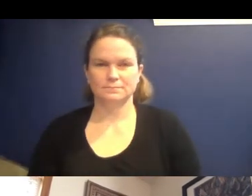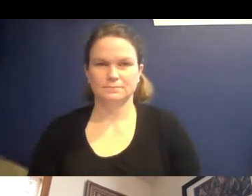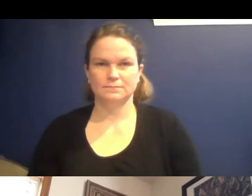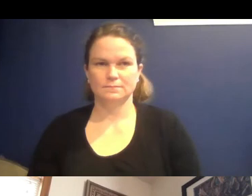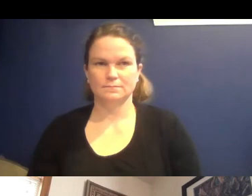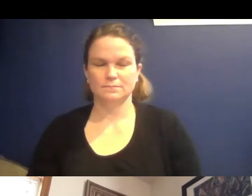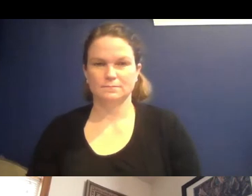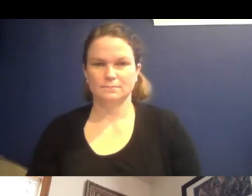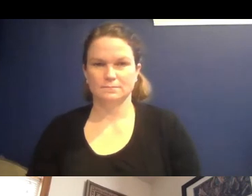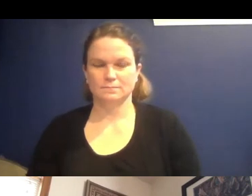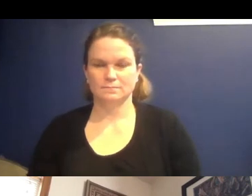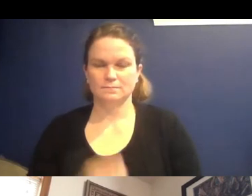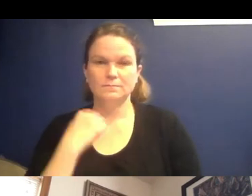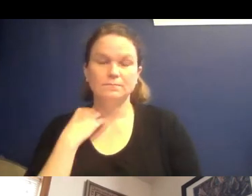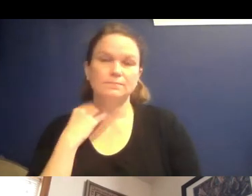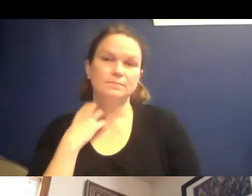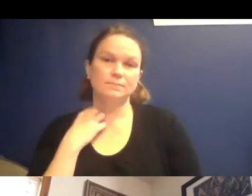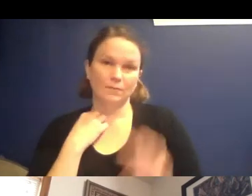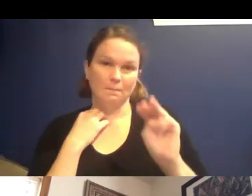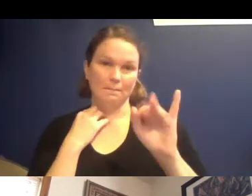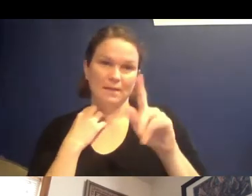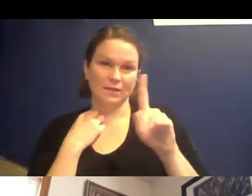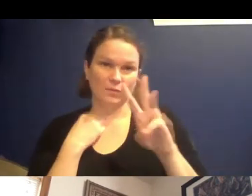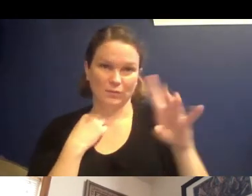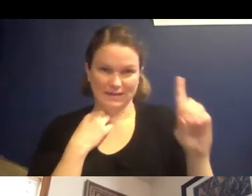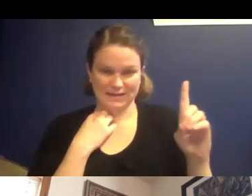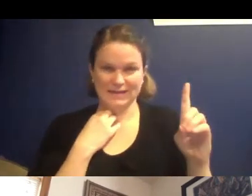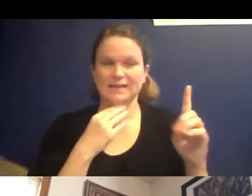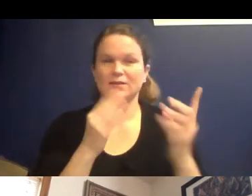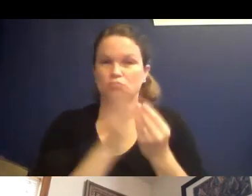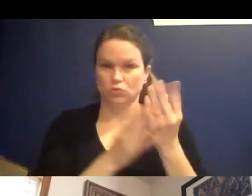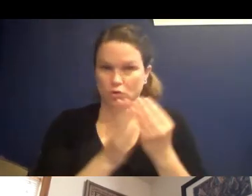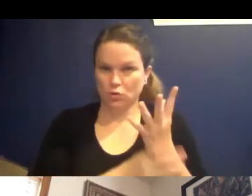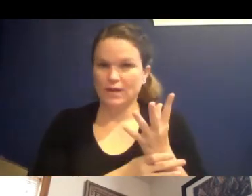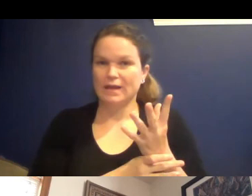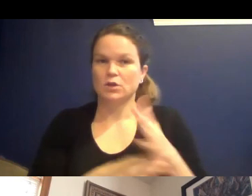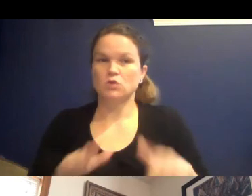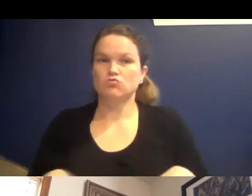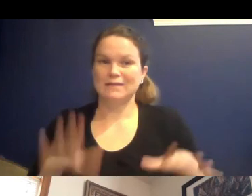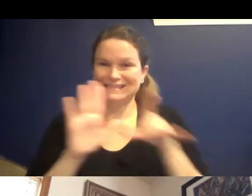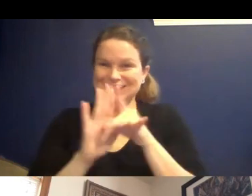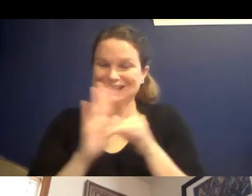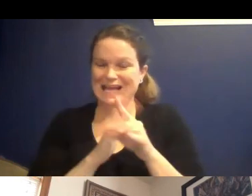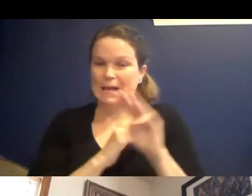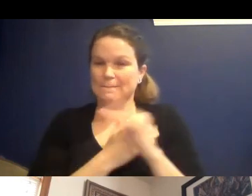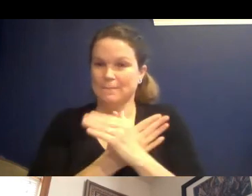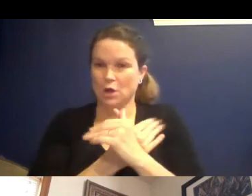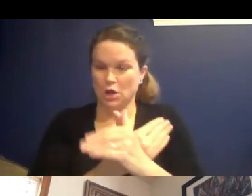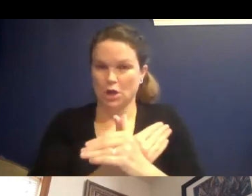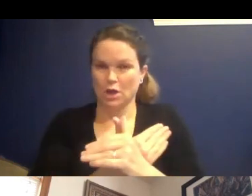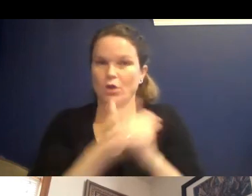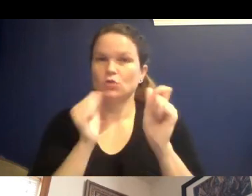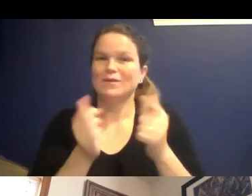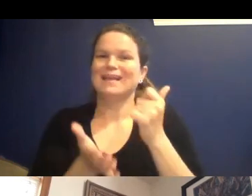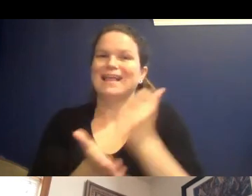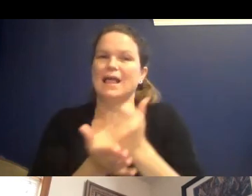So by planting milkweed flowers, raising and tagging butterflies, you can contribute to citizen science and help the monarch population